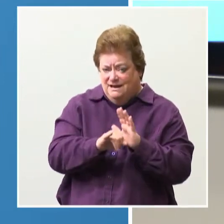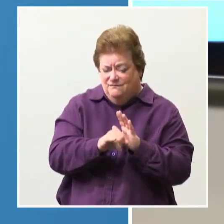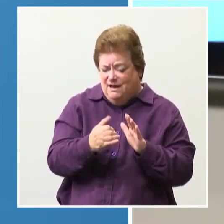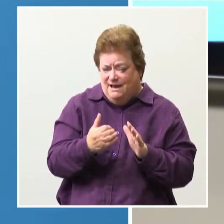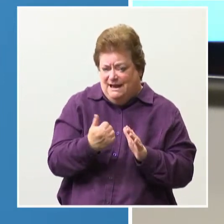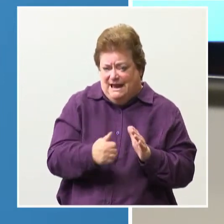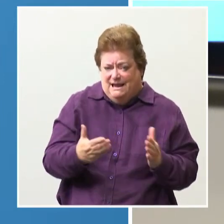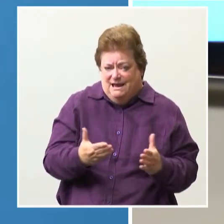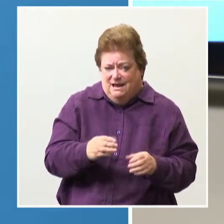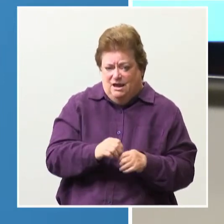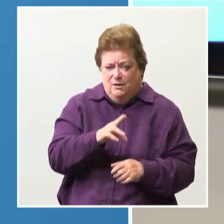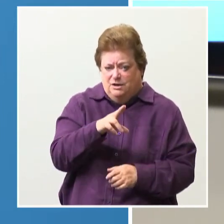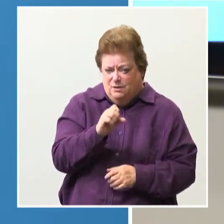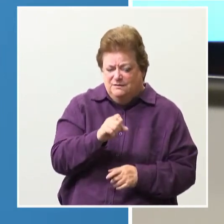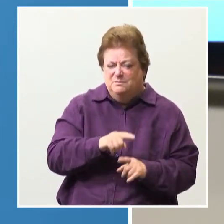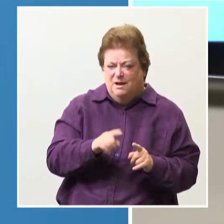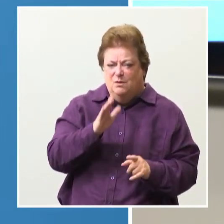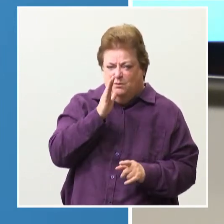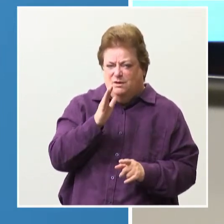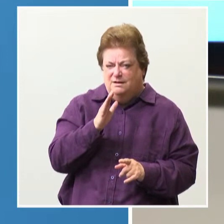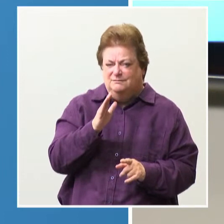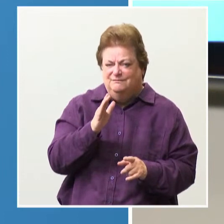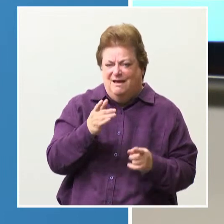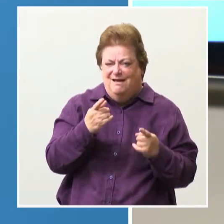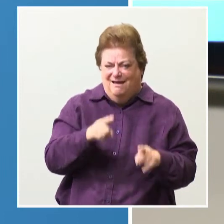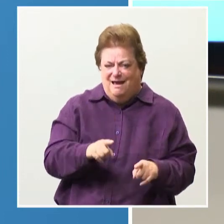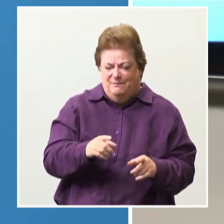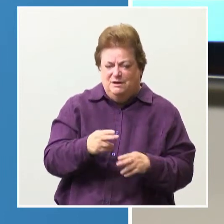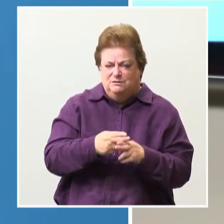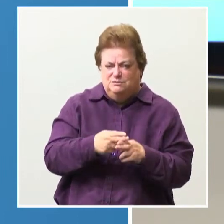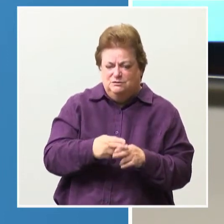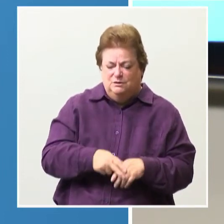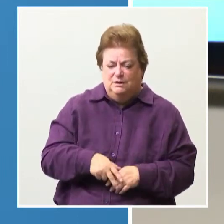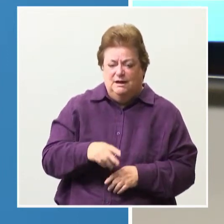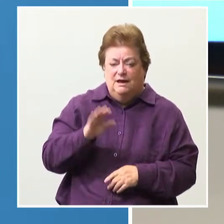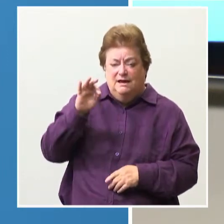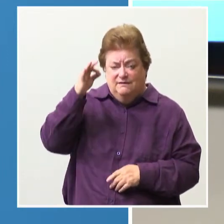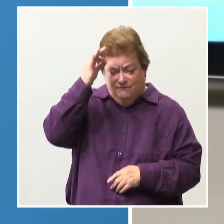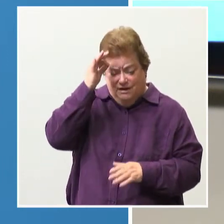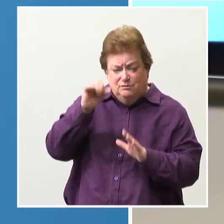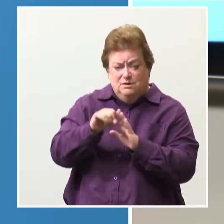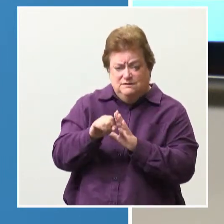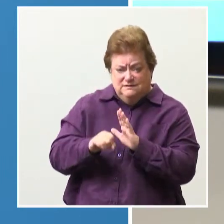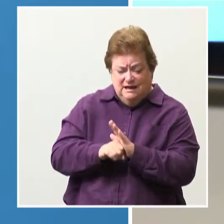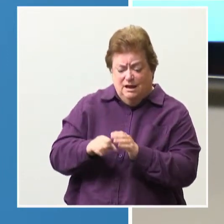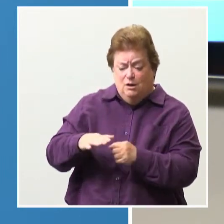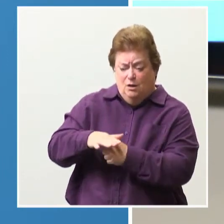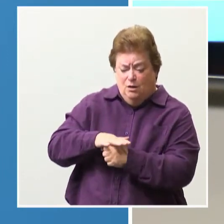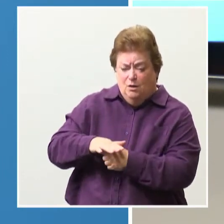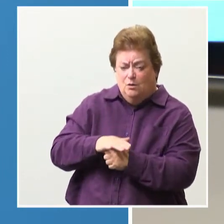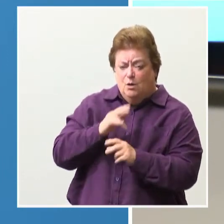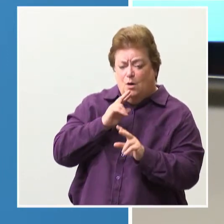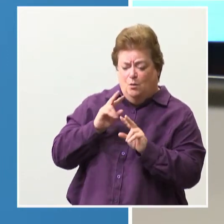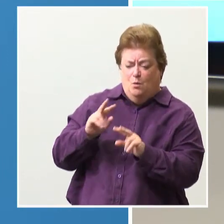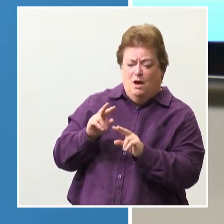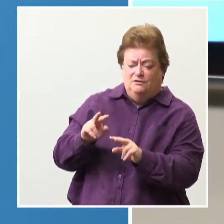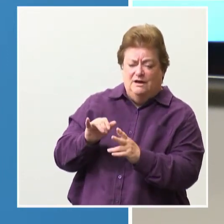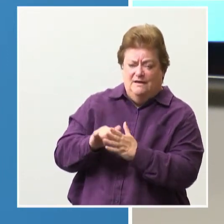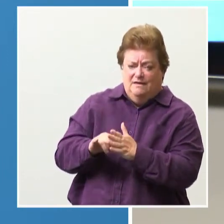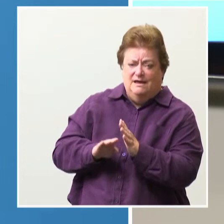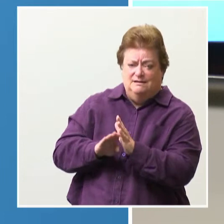is likely only a matter of time. Federal, state, and local health officials are closely monitoring this